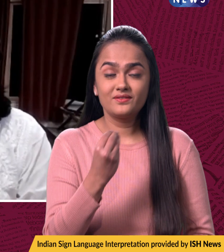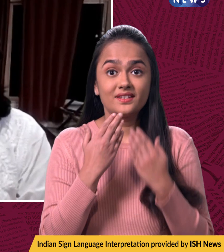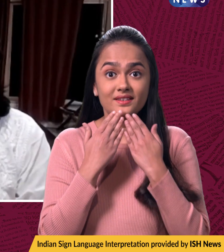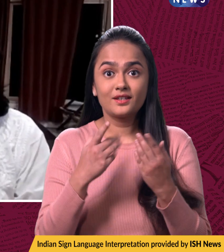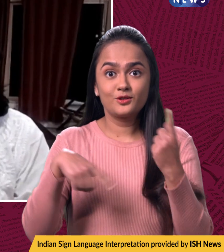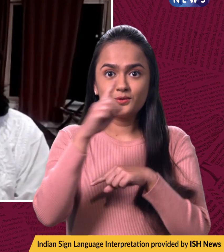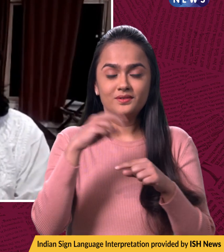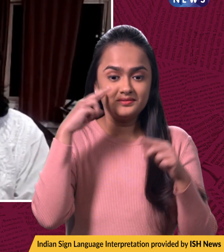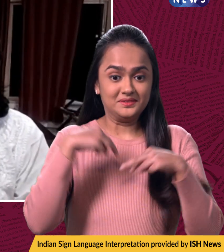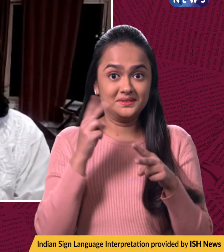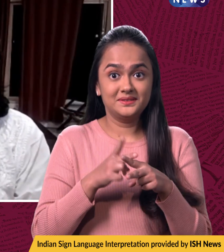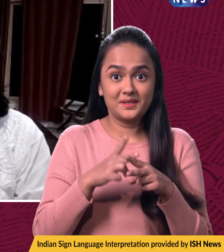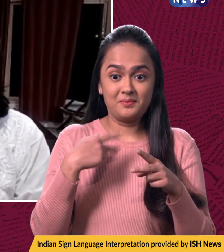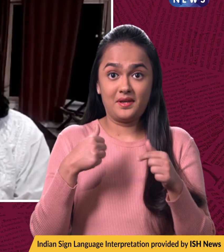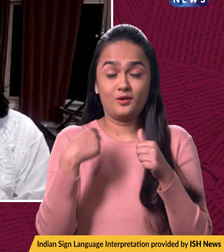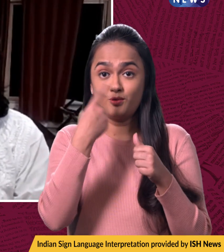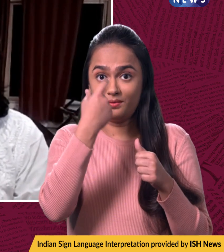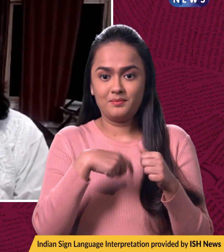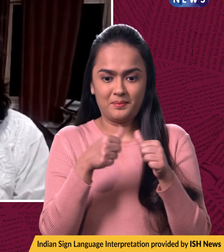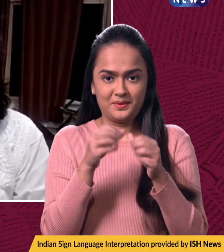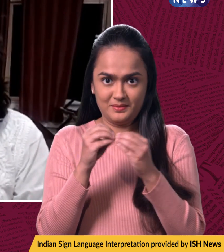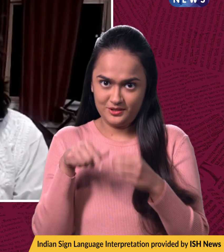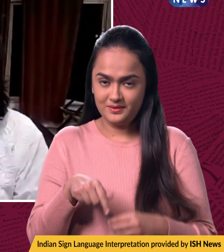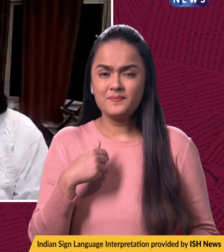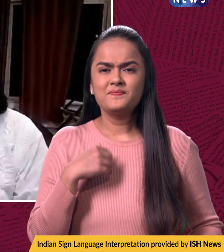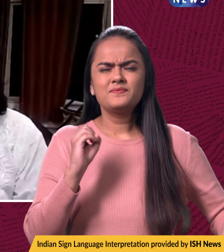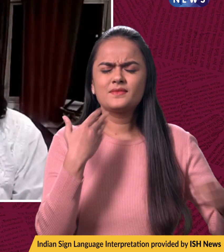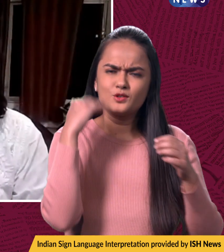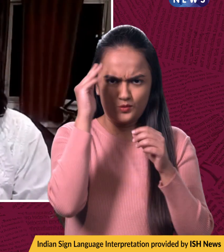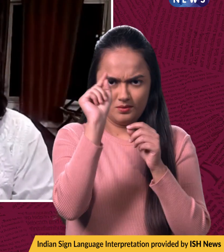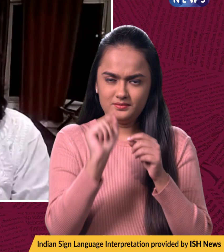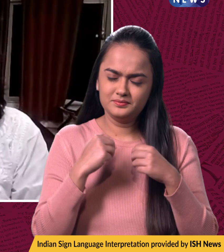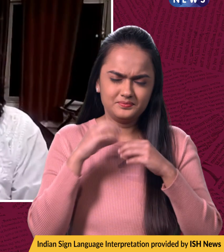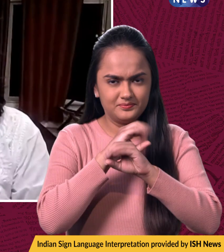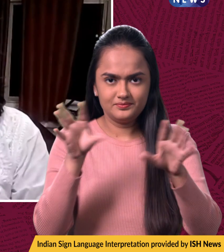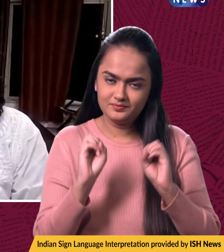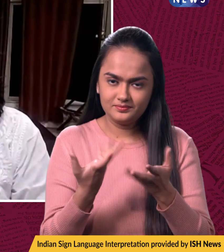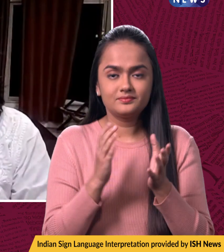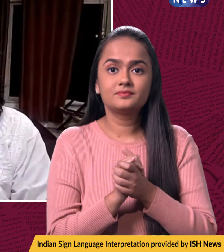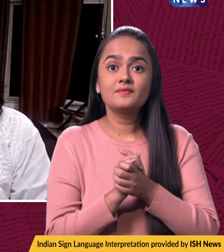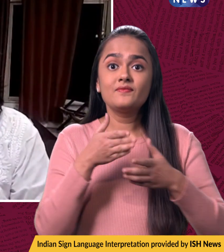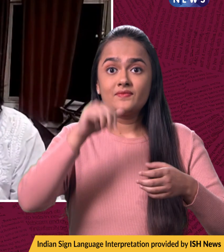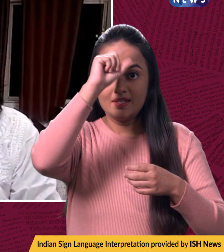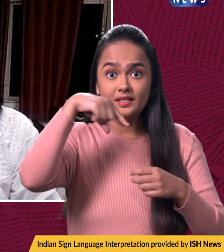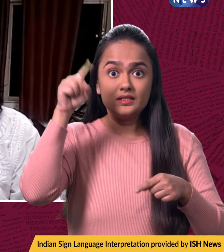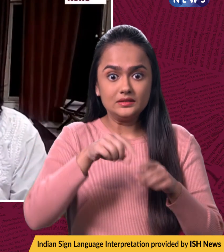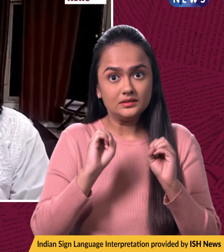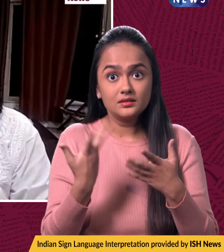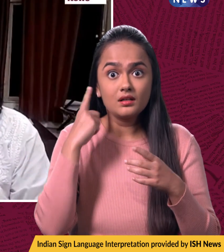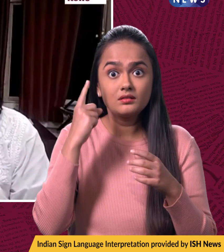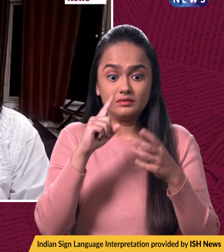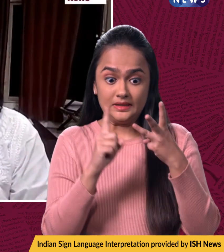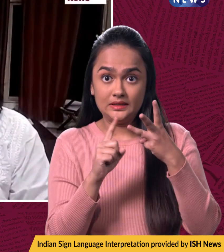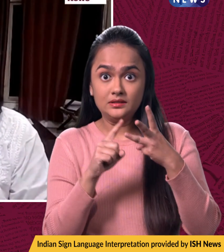Good evening. Thank you so much for tuning in. I'm Amita Balachandra. Let's just straight get to the news today. India has started